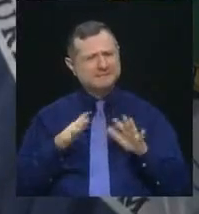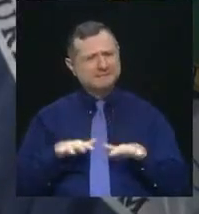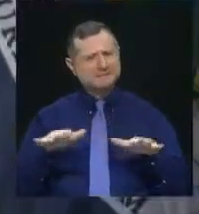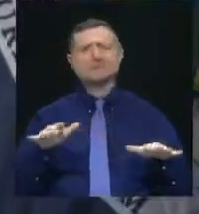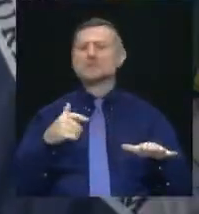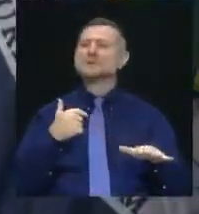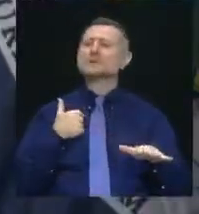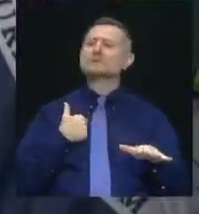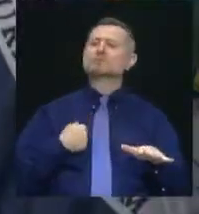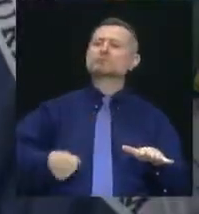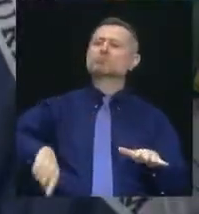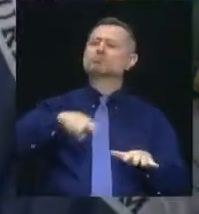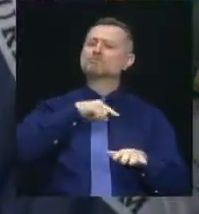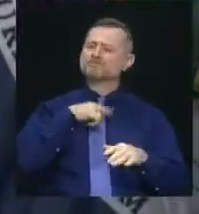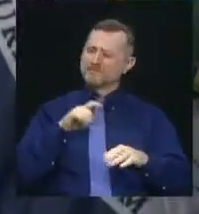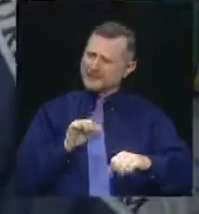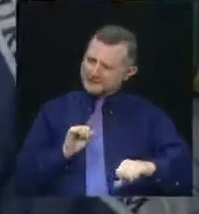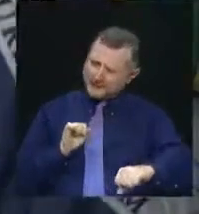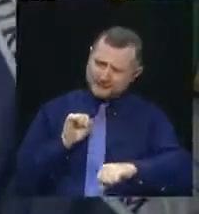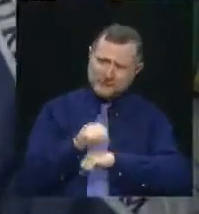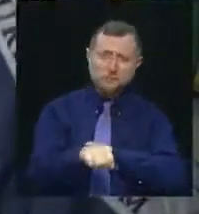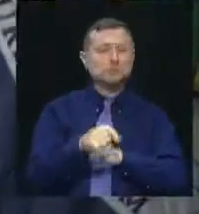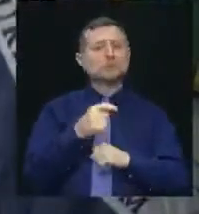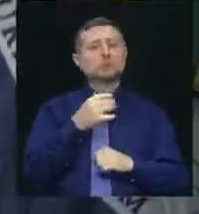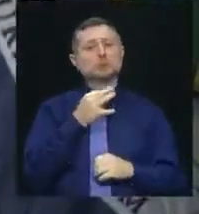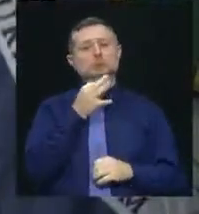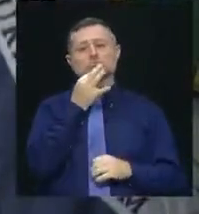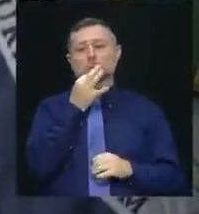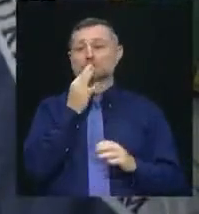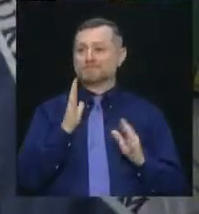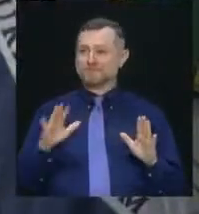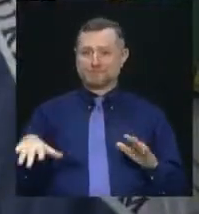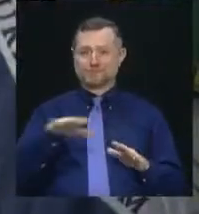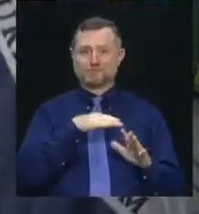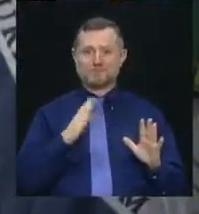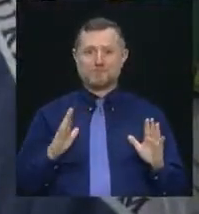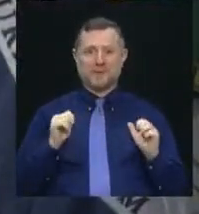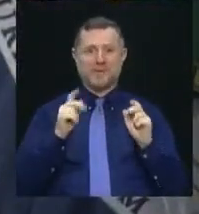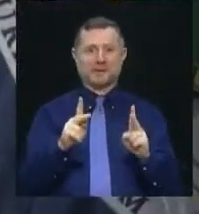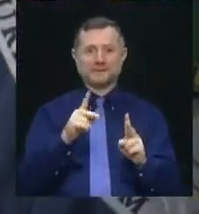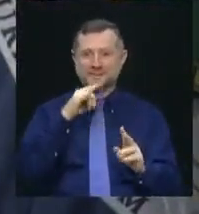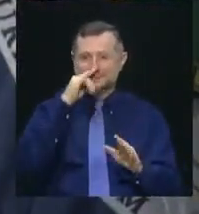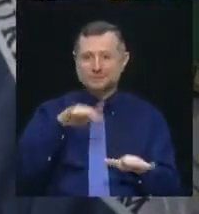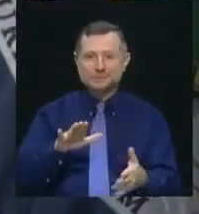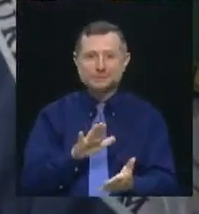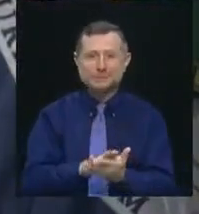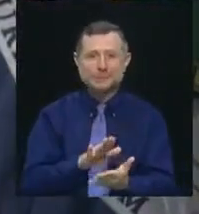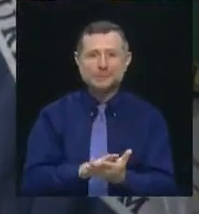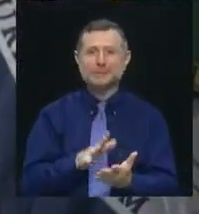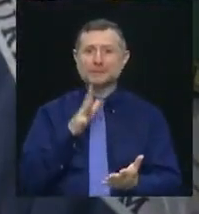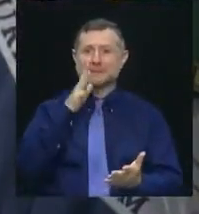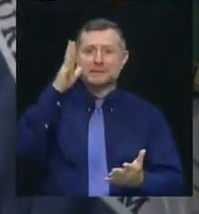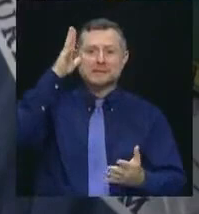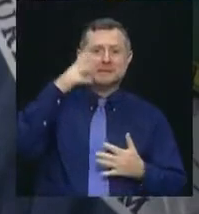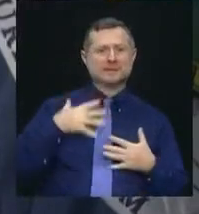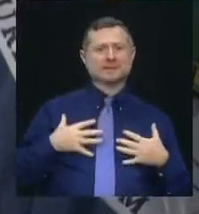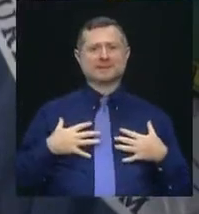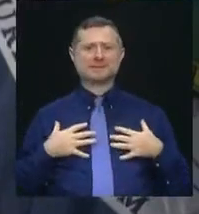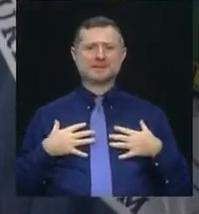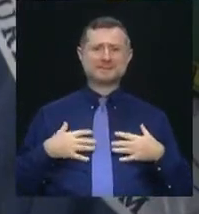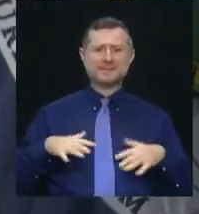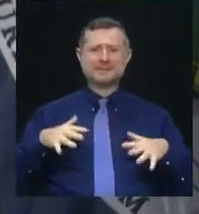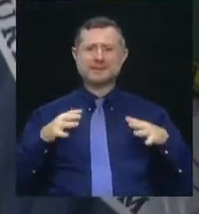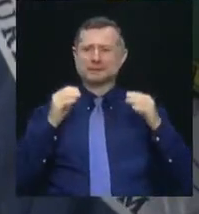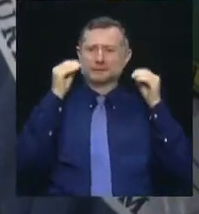children are heading back to school soon. There's a lot of anxiety from the moms and dads I speak to, and the teachers as